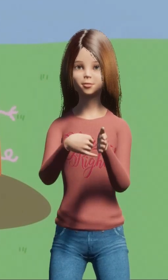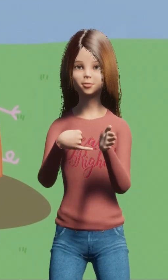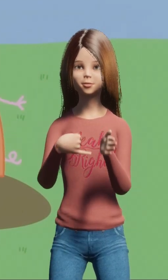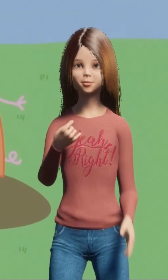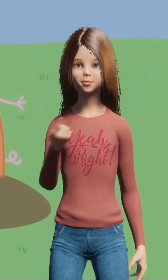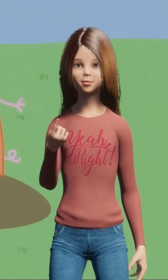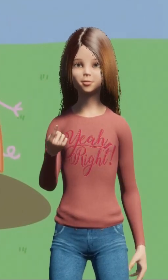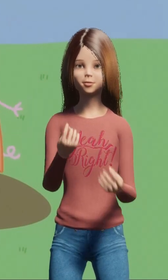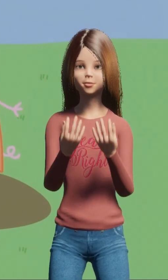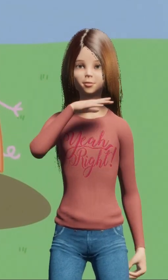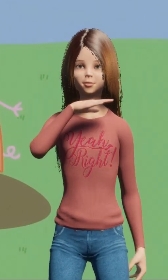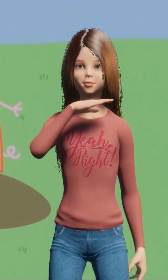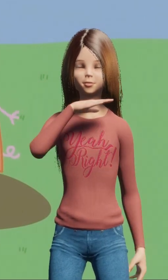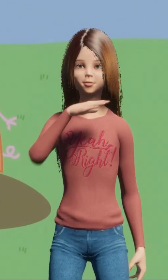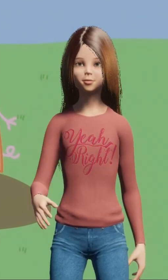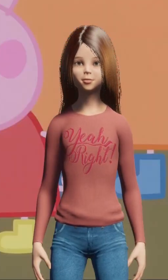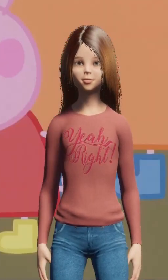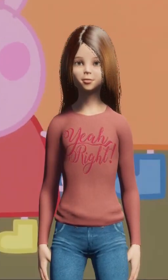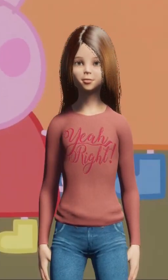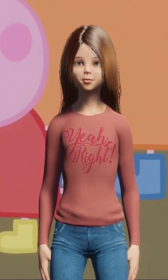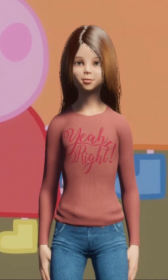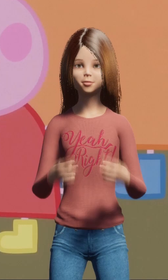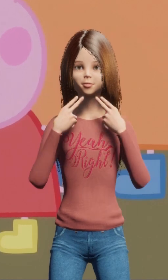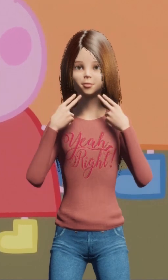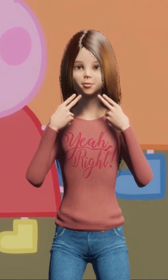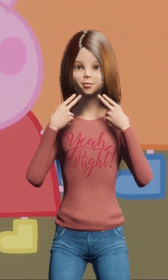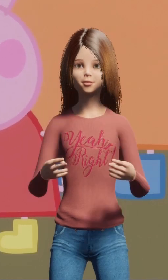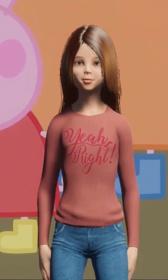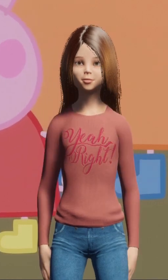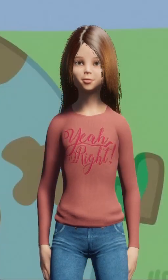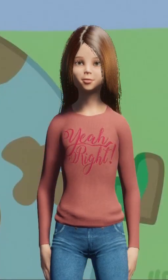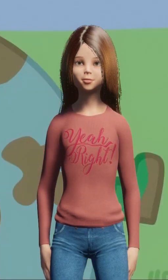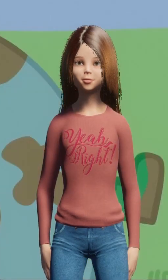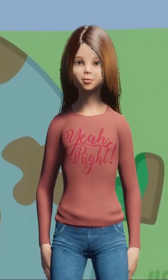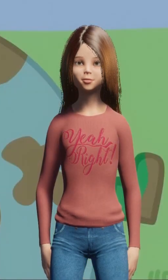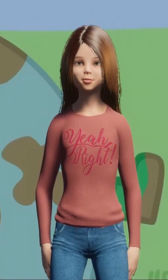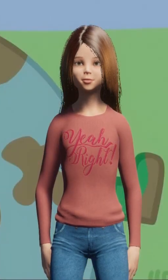Daddy Pig, look at the mess you're in. It's only mud.